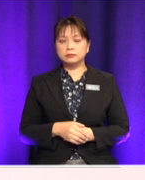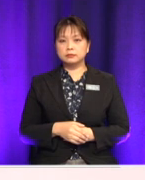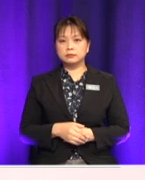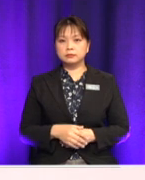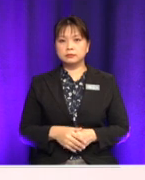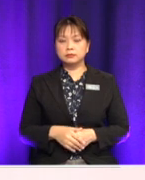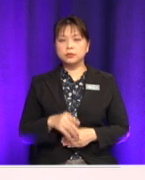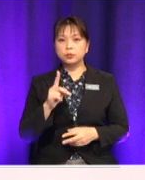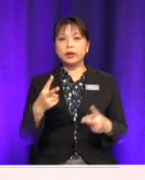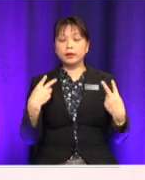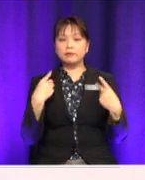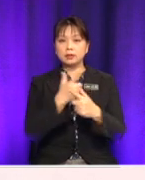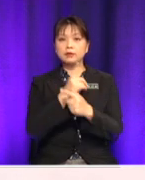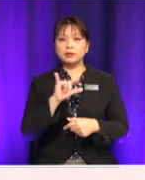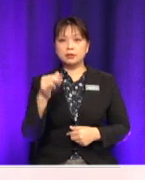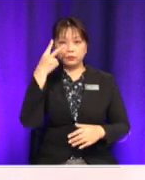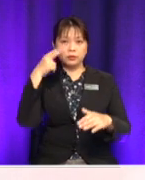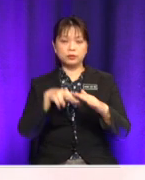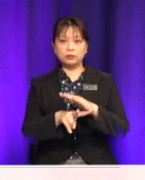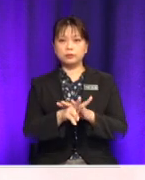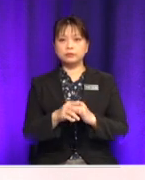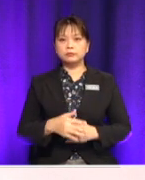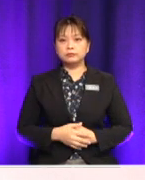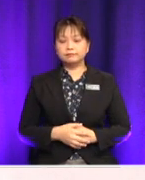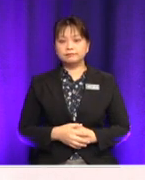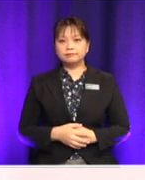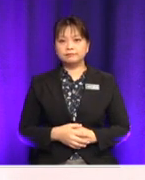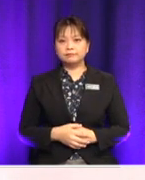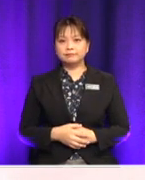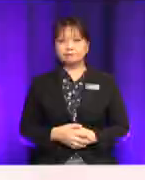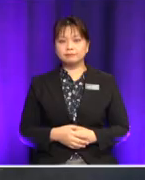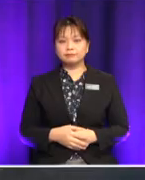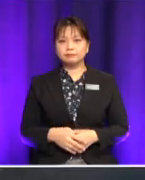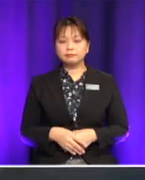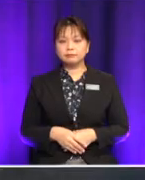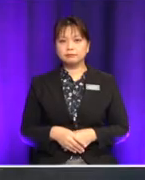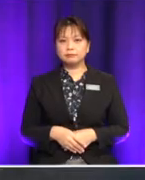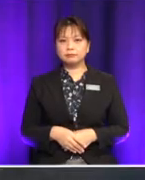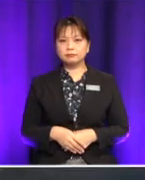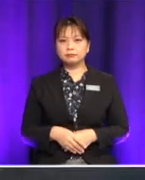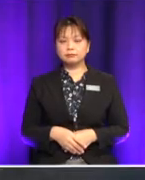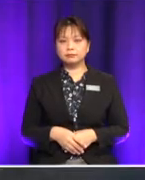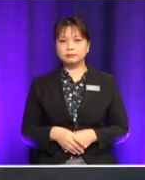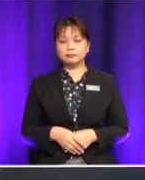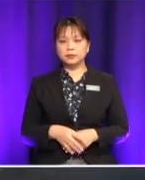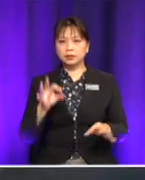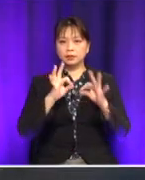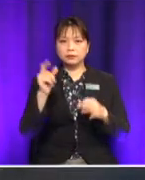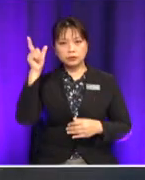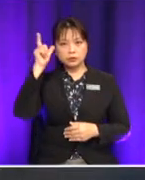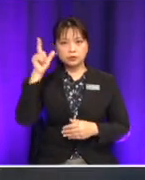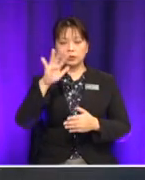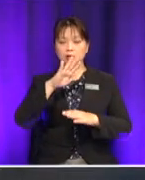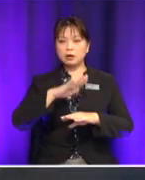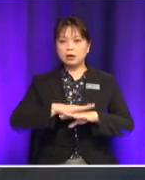garden from here. All right. Wow. Now, mm-hmm. if you look at the audio